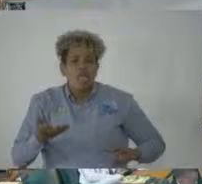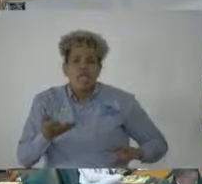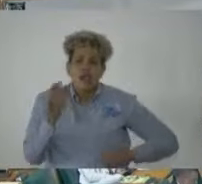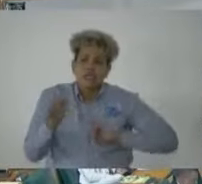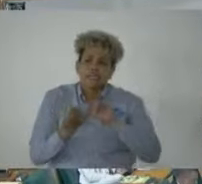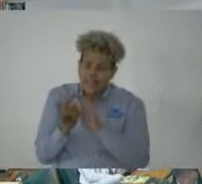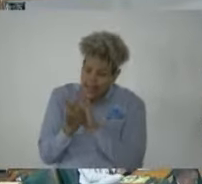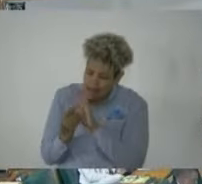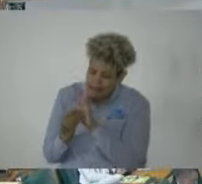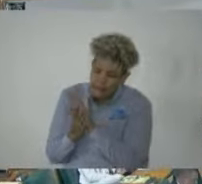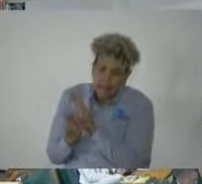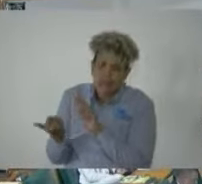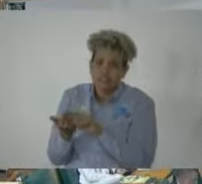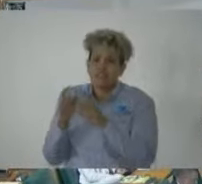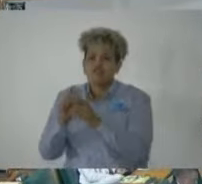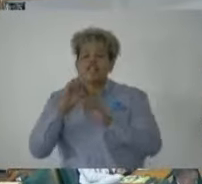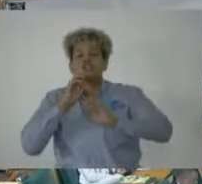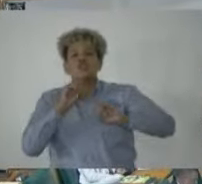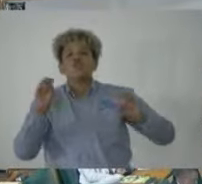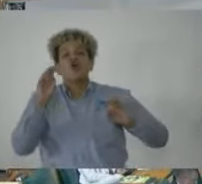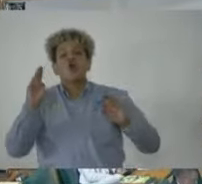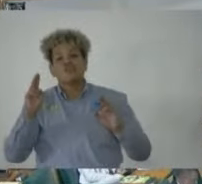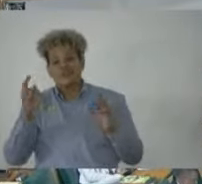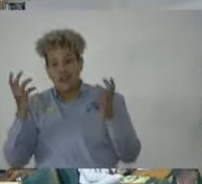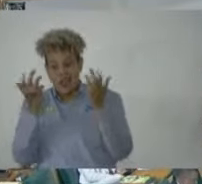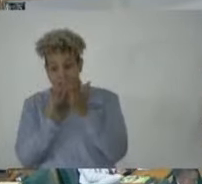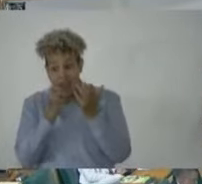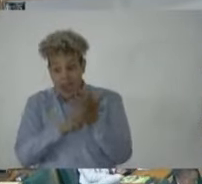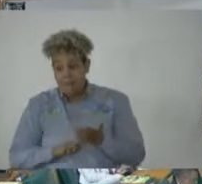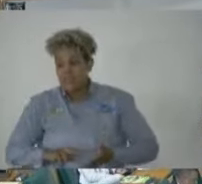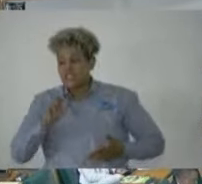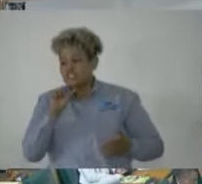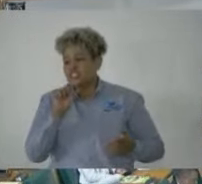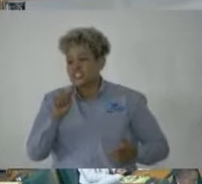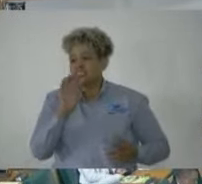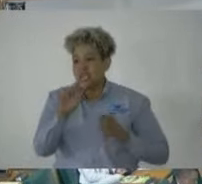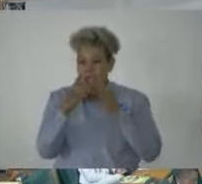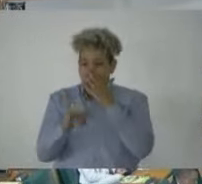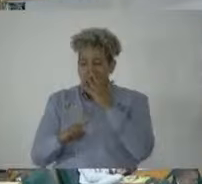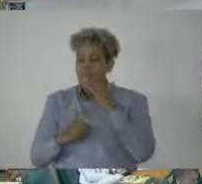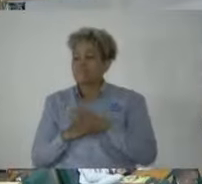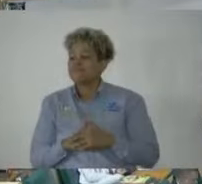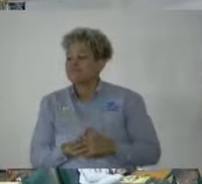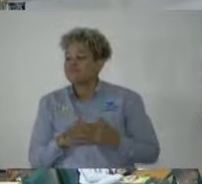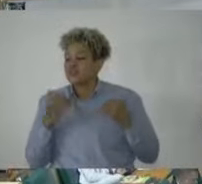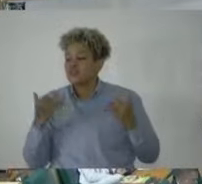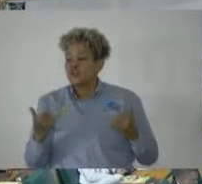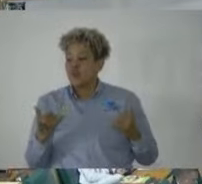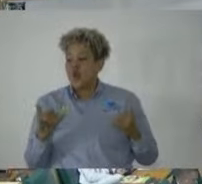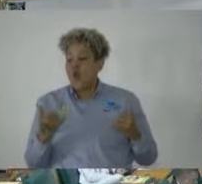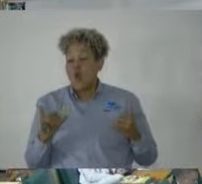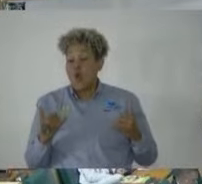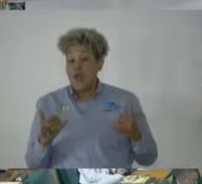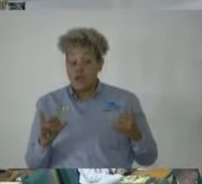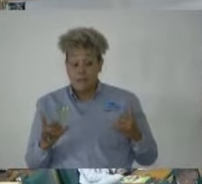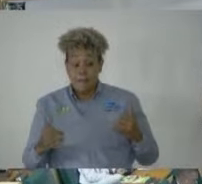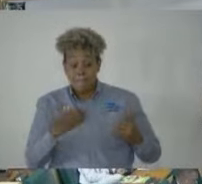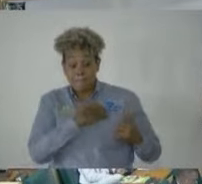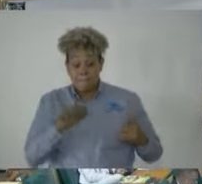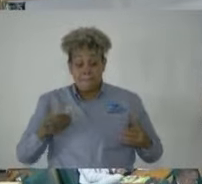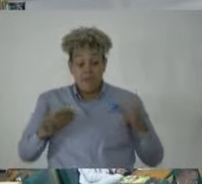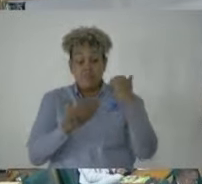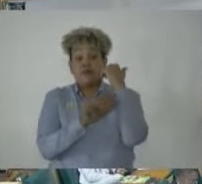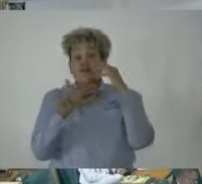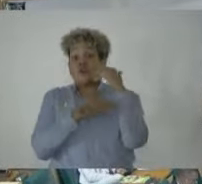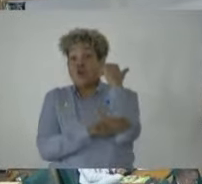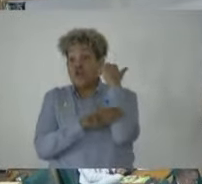law with respect to the non-uniform application of GCT. Now, Madam Speaker, member states of the